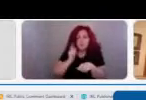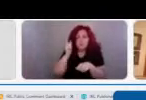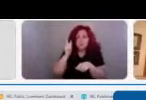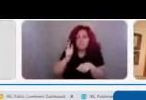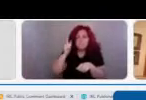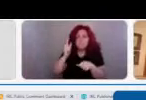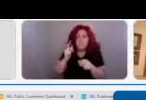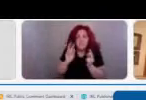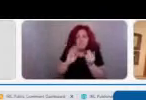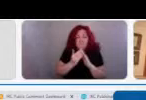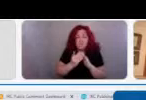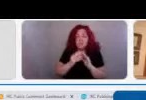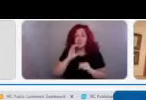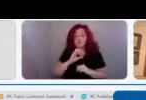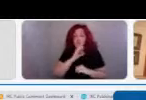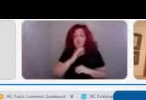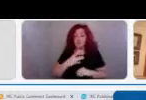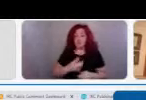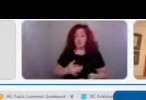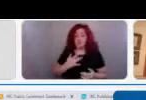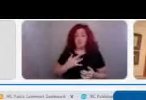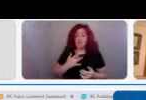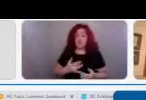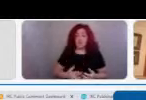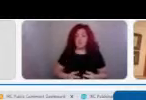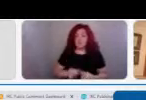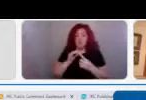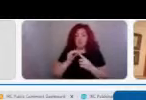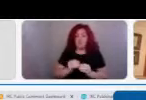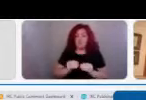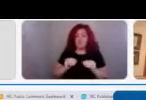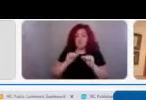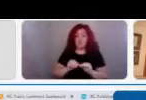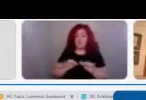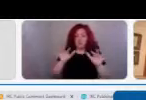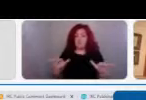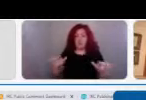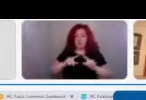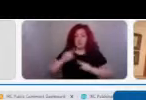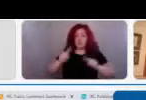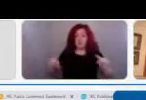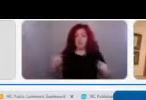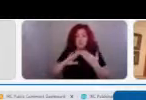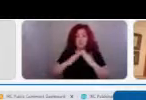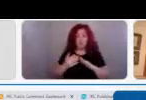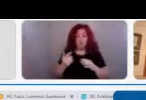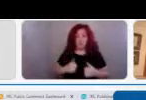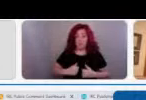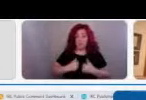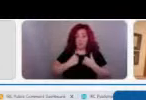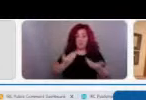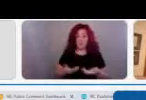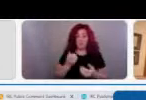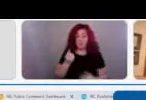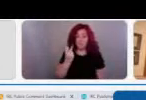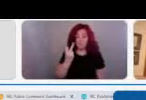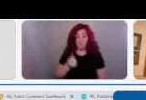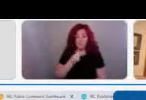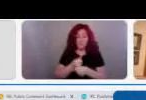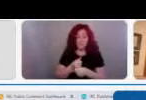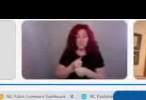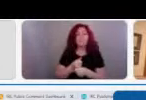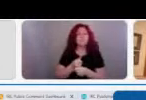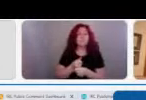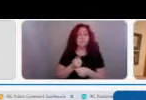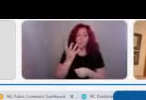identity vibrant diverse community chandler has been our home for 12 years now and after a long road all four of us became american